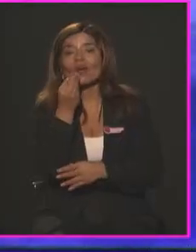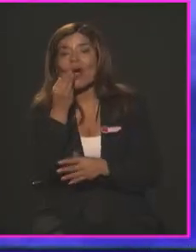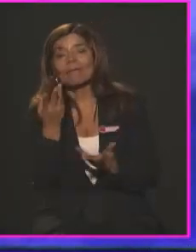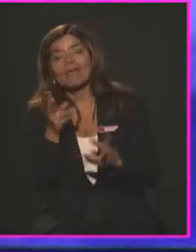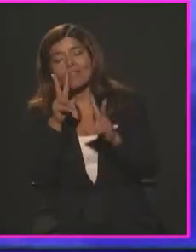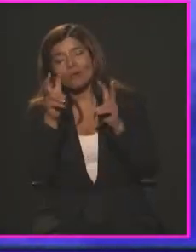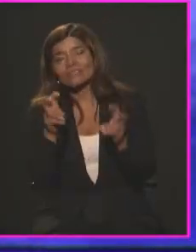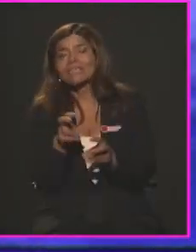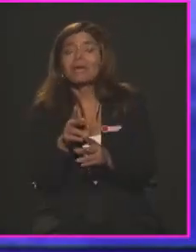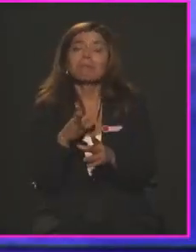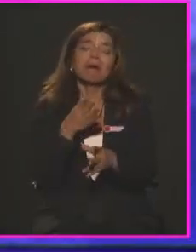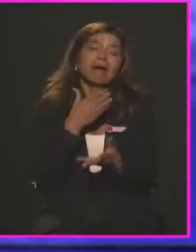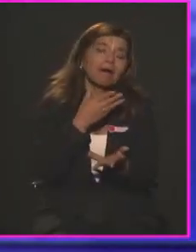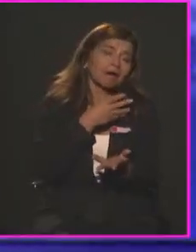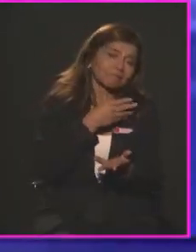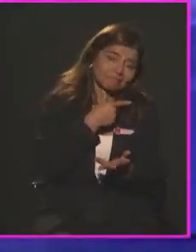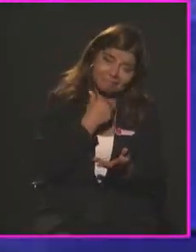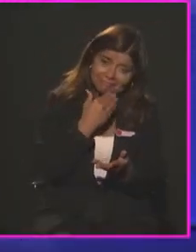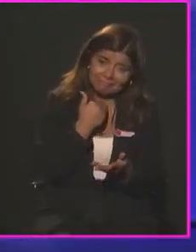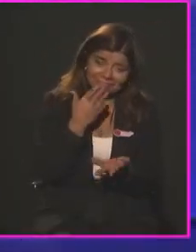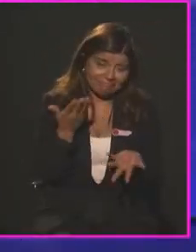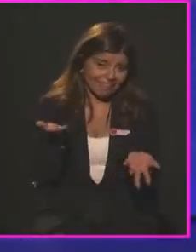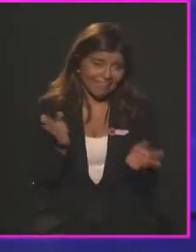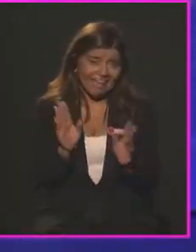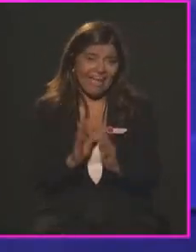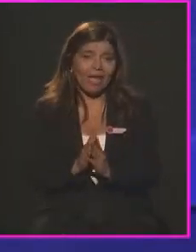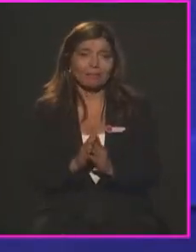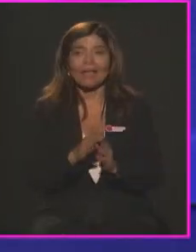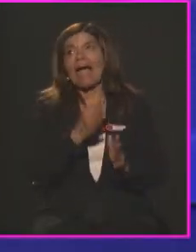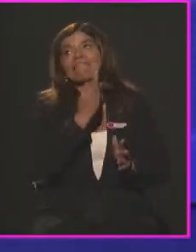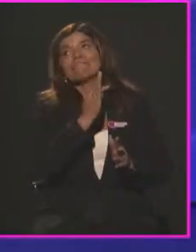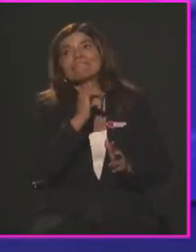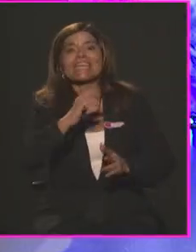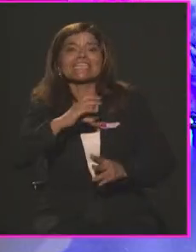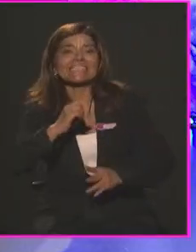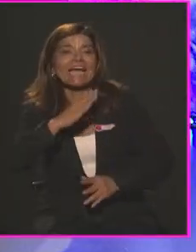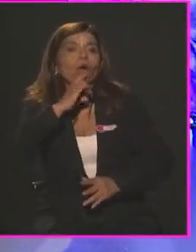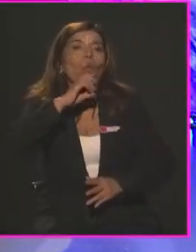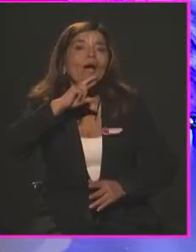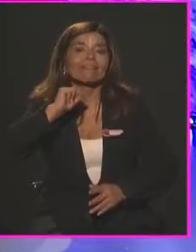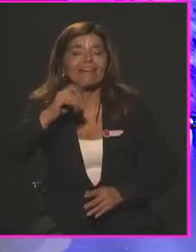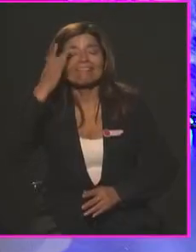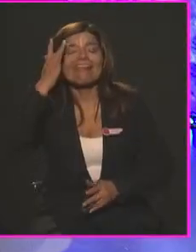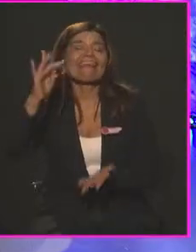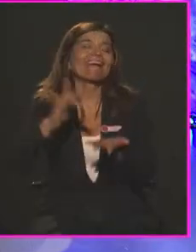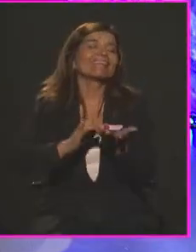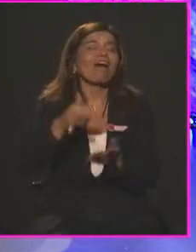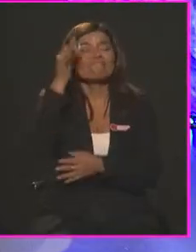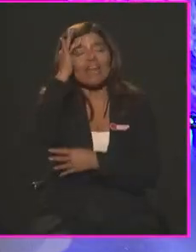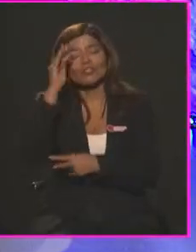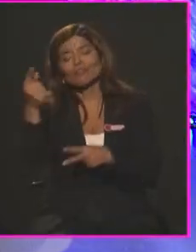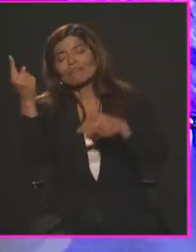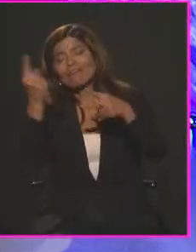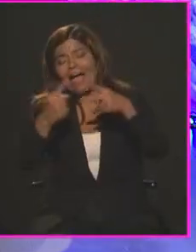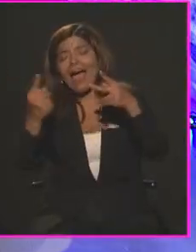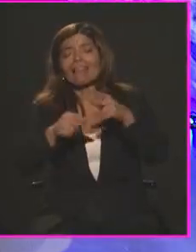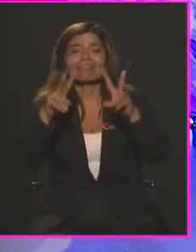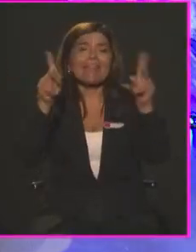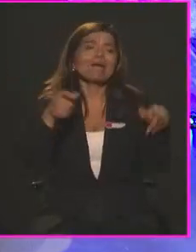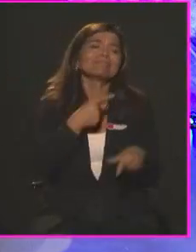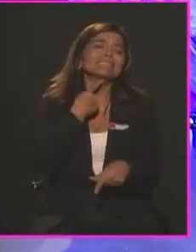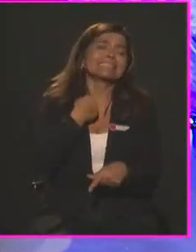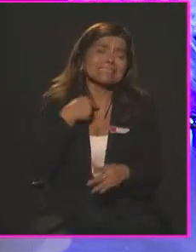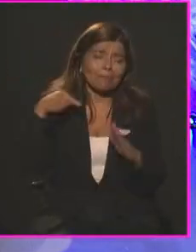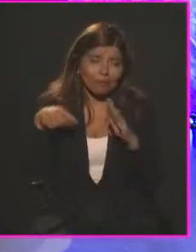compared with a lot of the AI and quantum physics and philosophy we've been hearing about. And in fact, it's